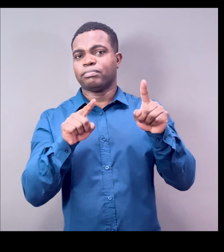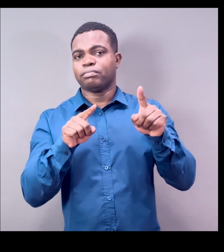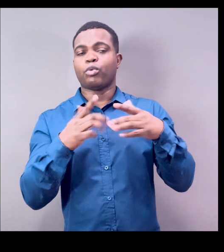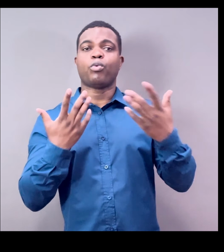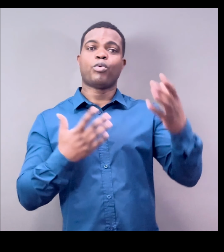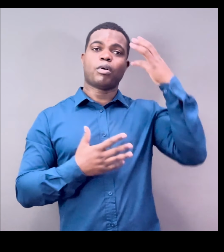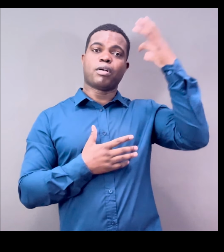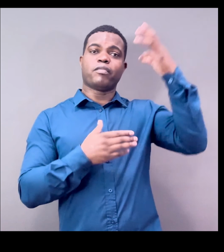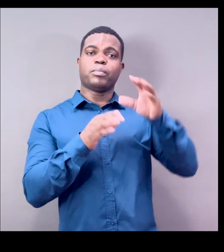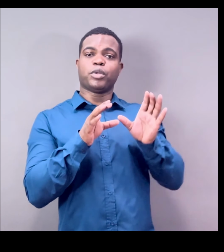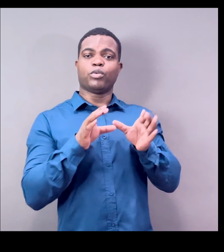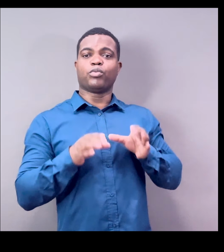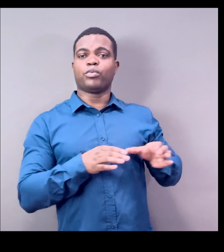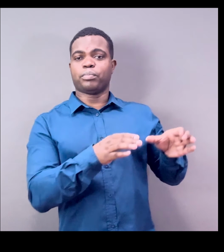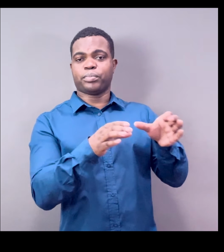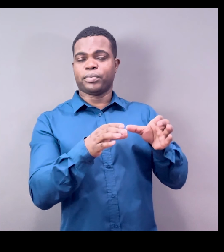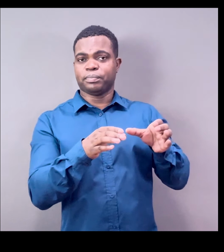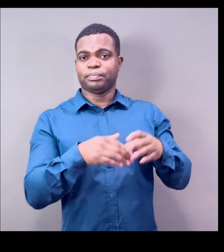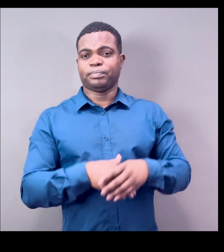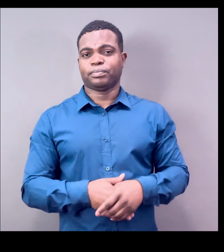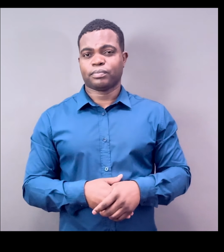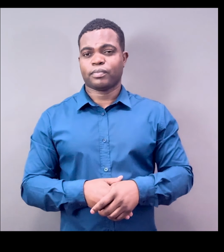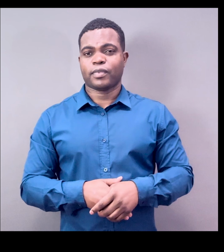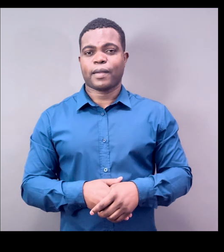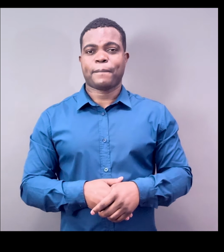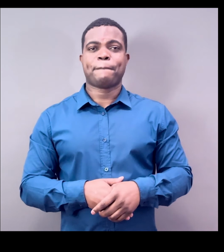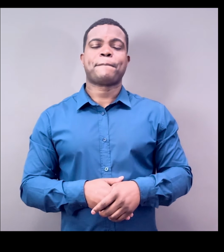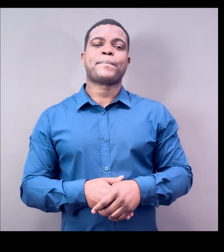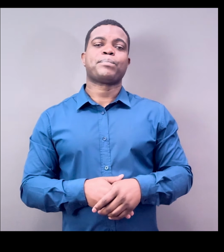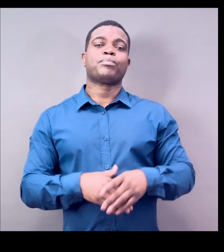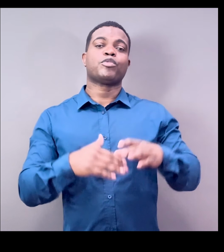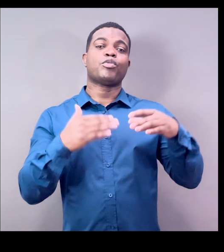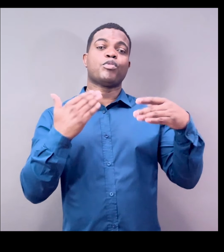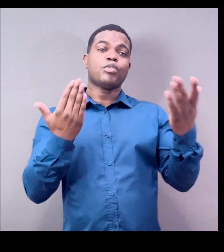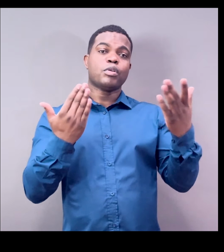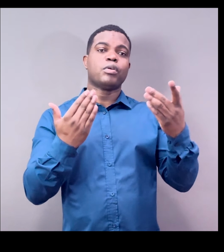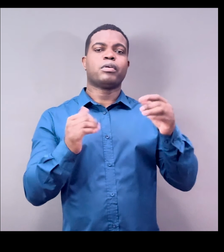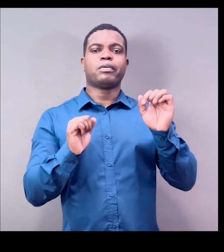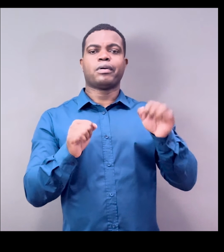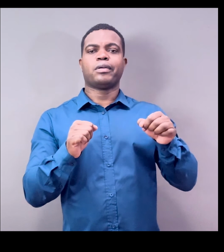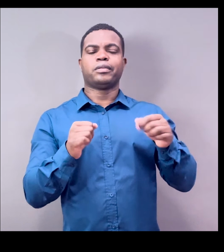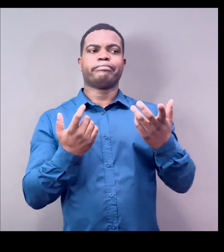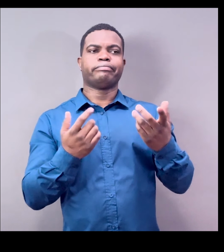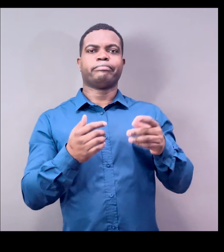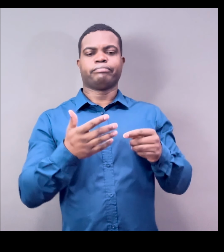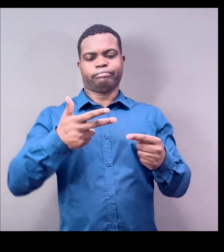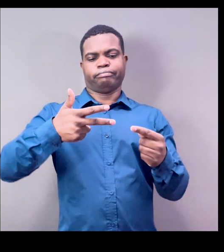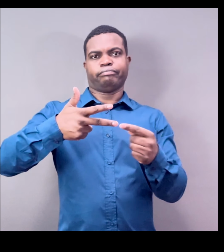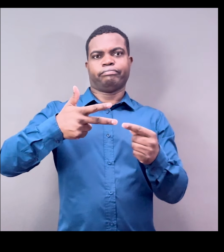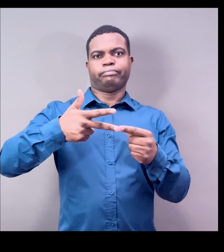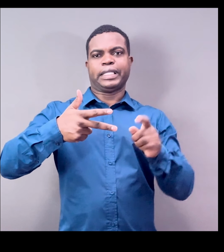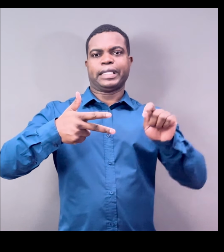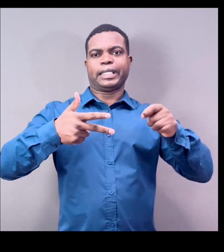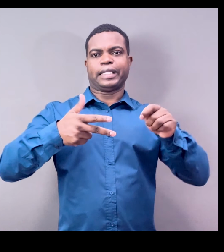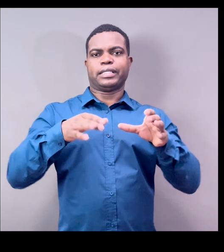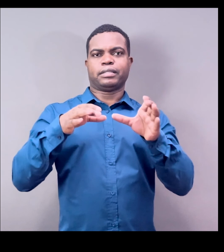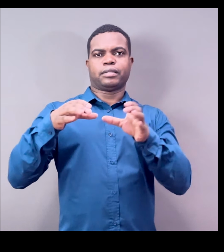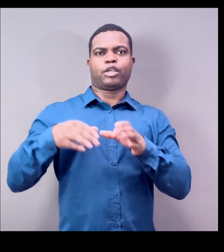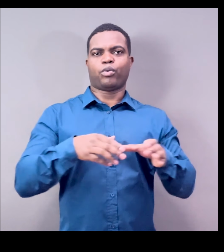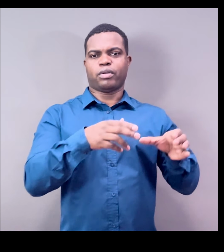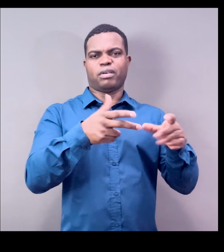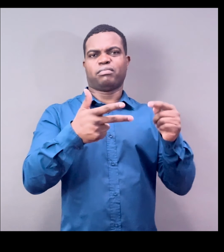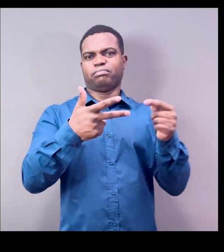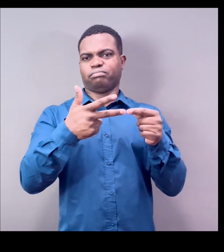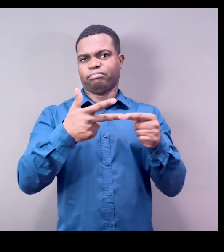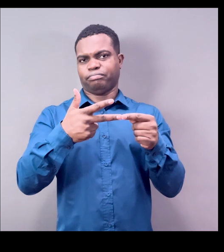have government agencies, we can have the key stakeholders. The key